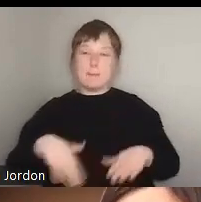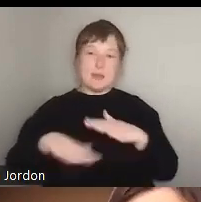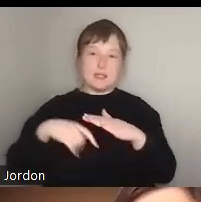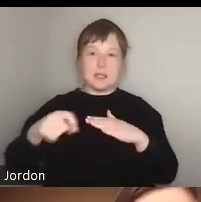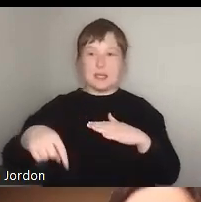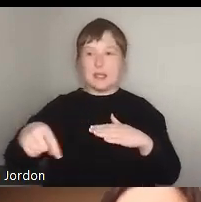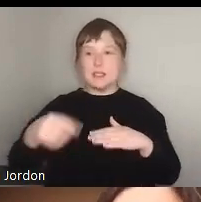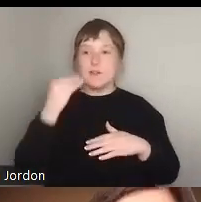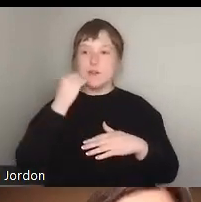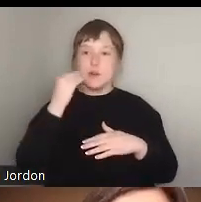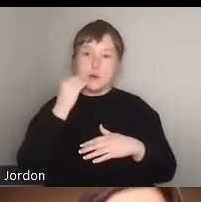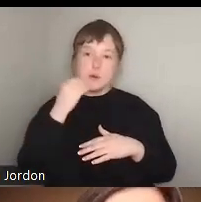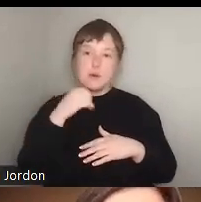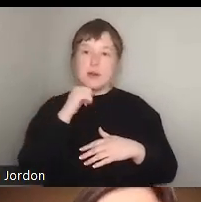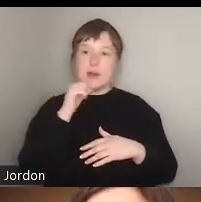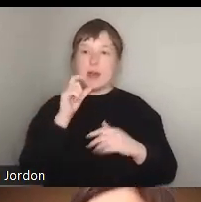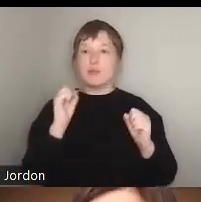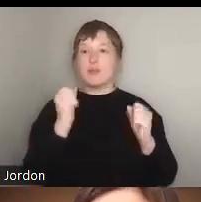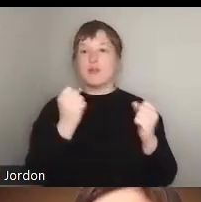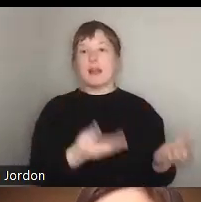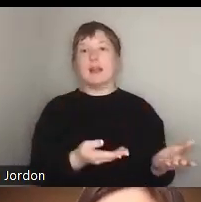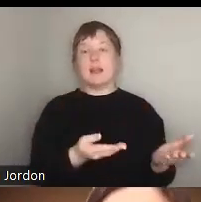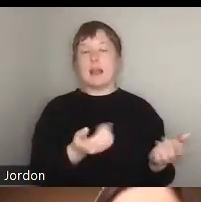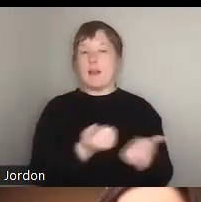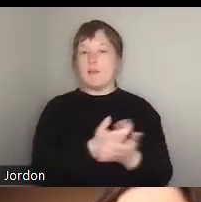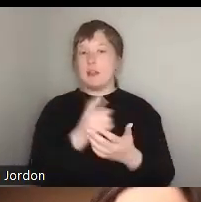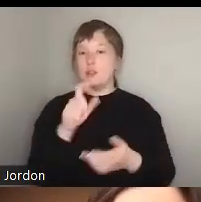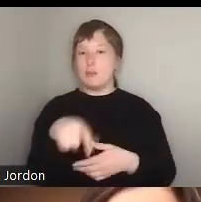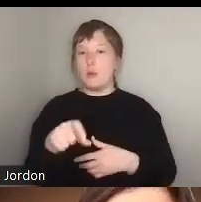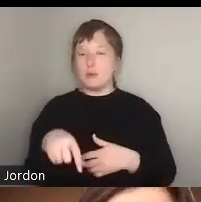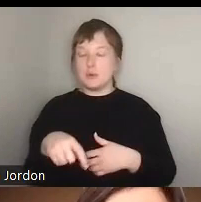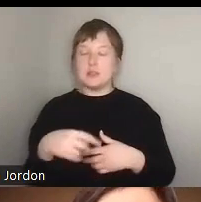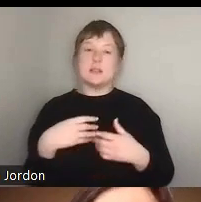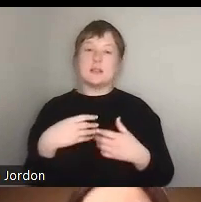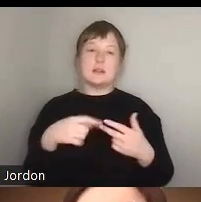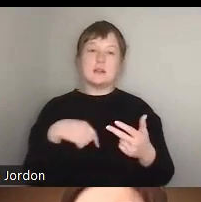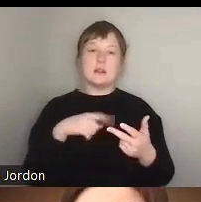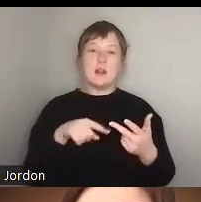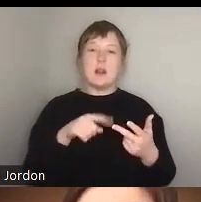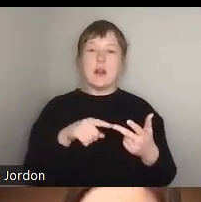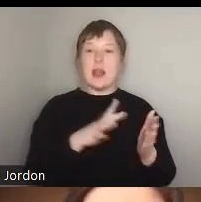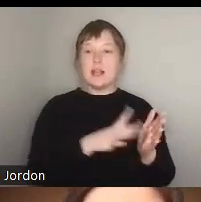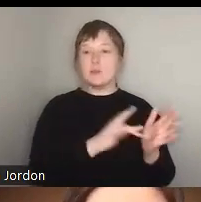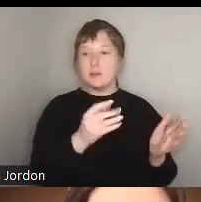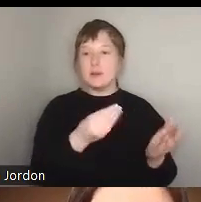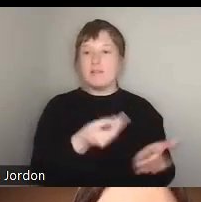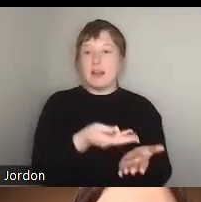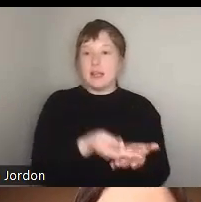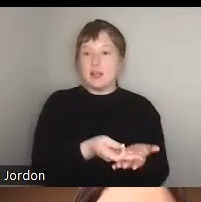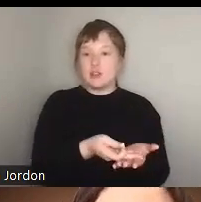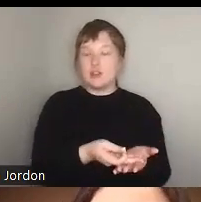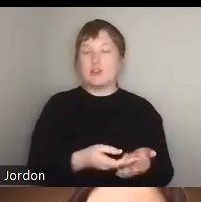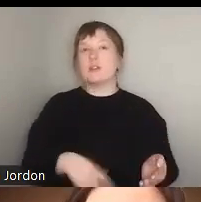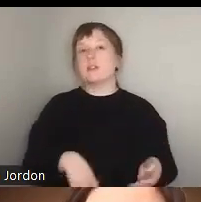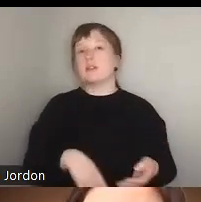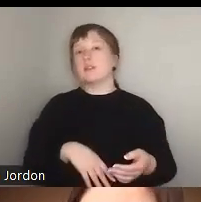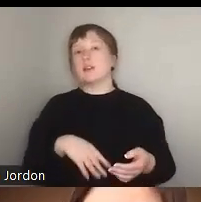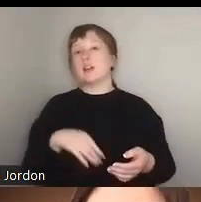it can be food, not providing everything that they are supposed to be providing. Exploitation can be financial exploitation,